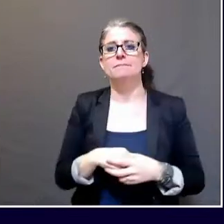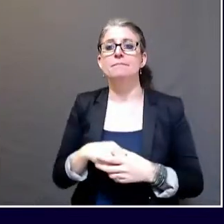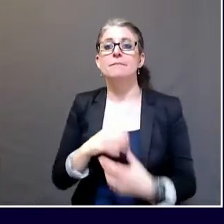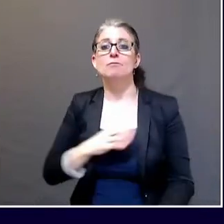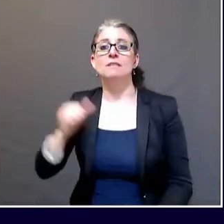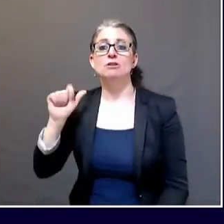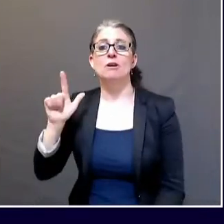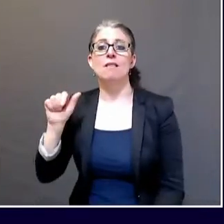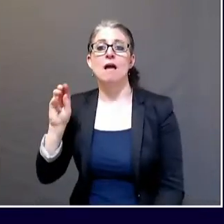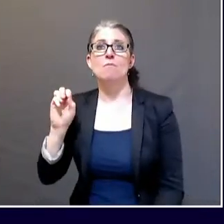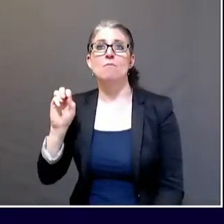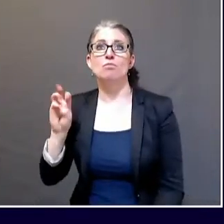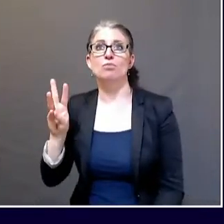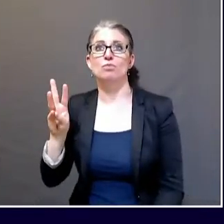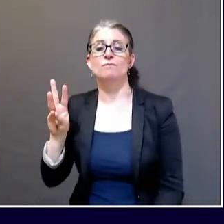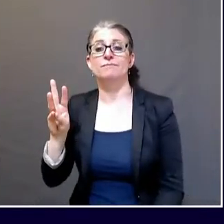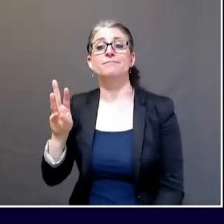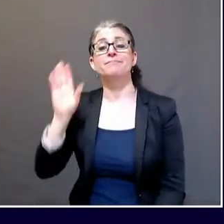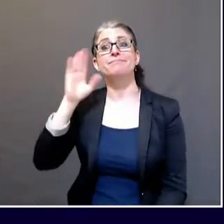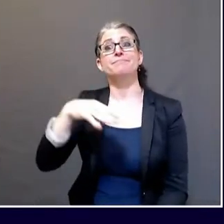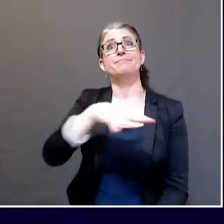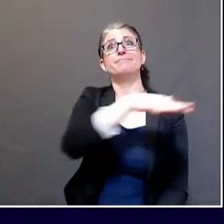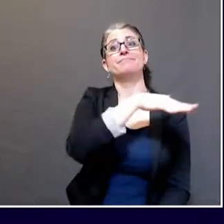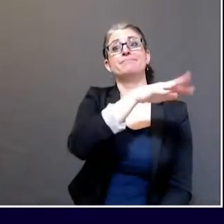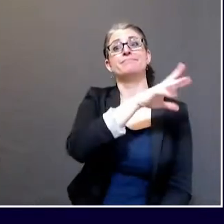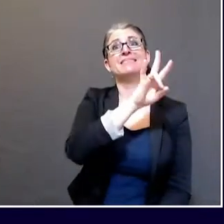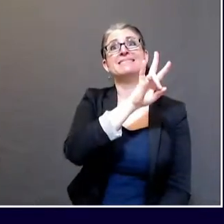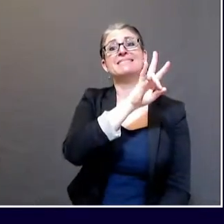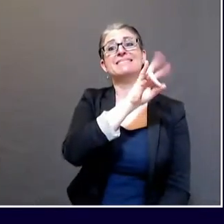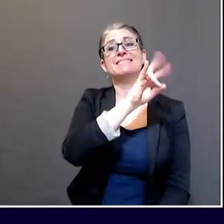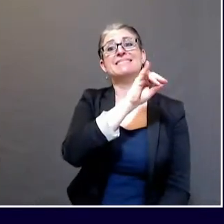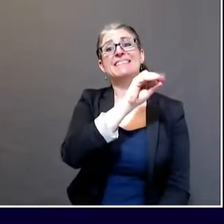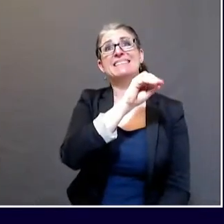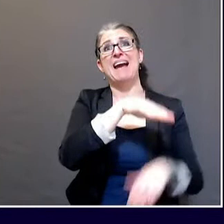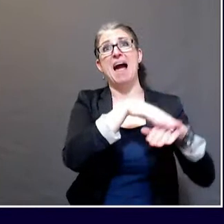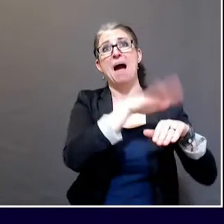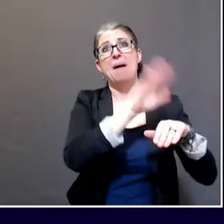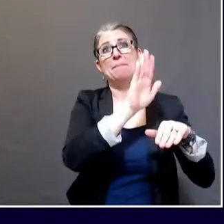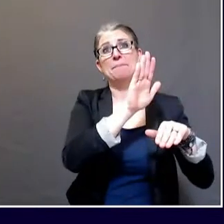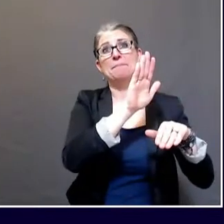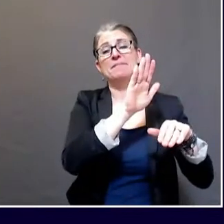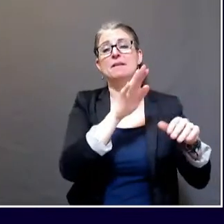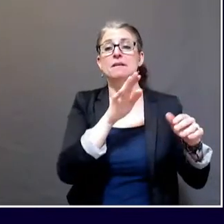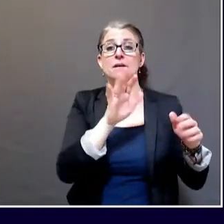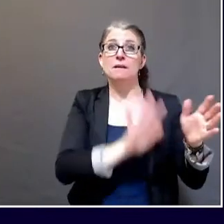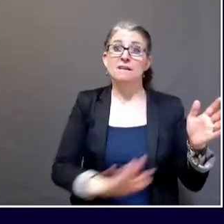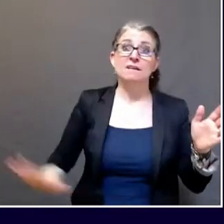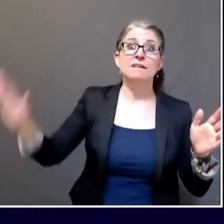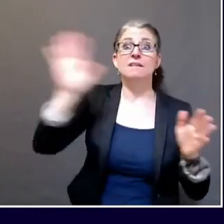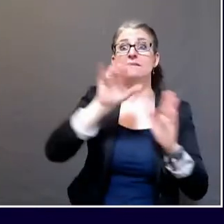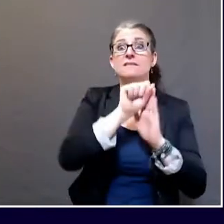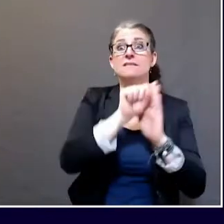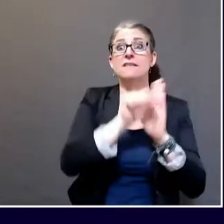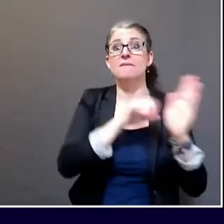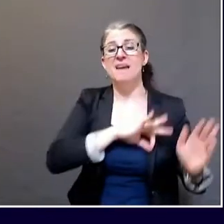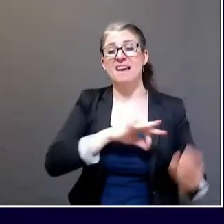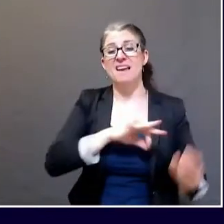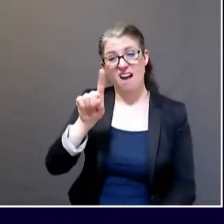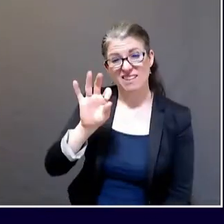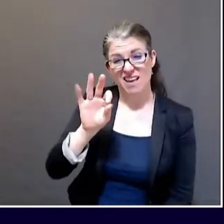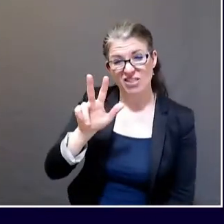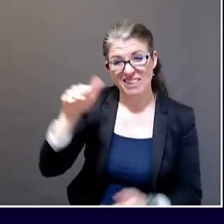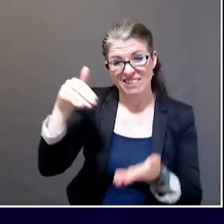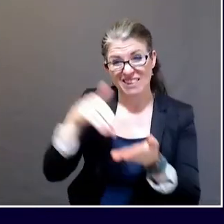are age 70 and older. As a reminder, last week we got for allocation this week 18,000 doses of vaccine.